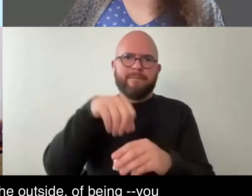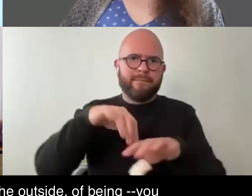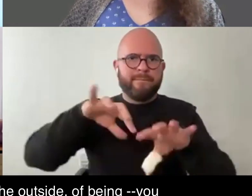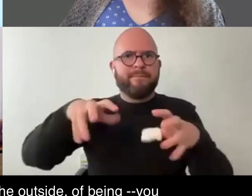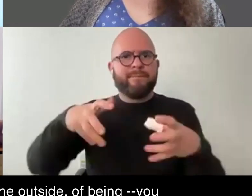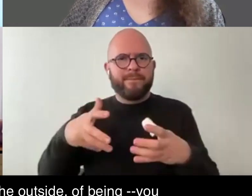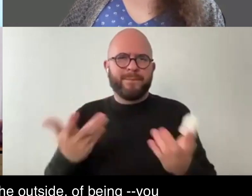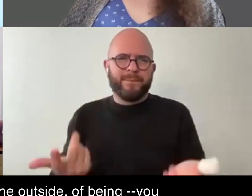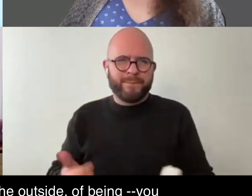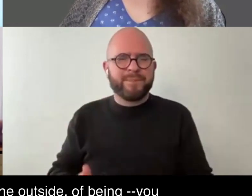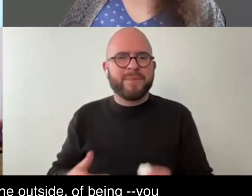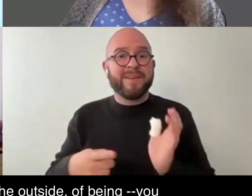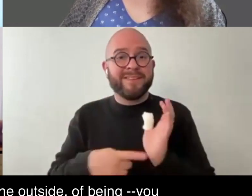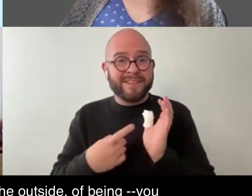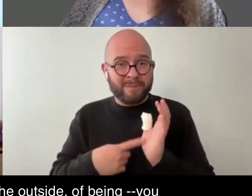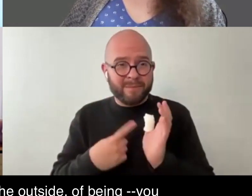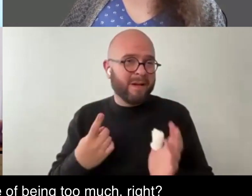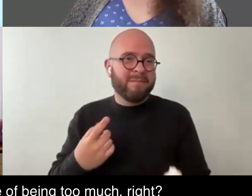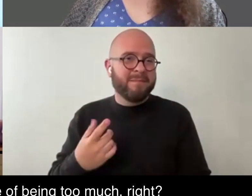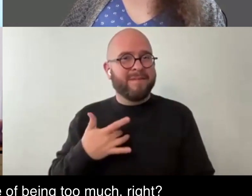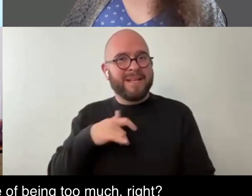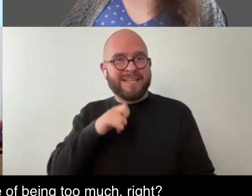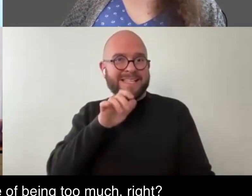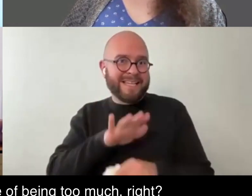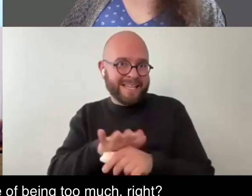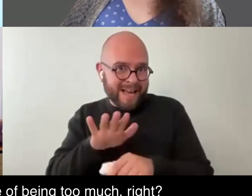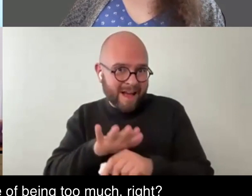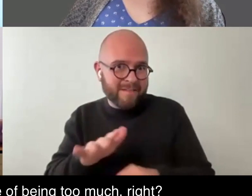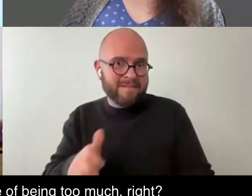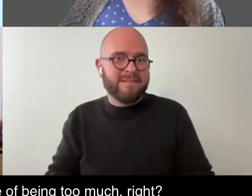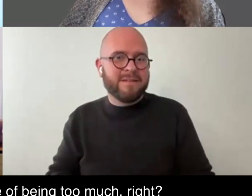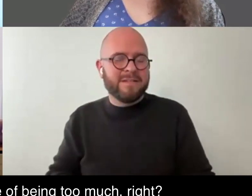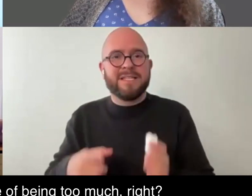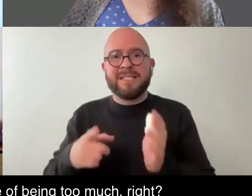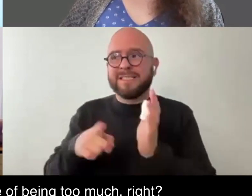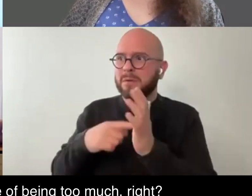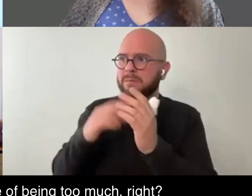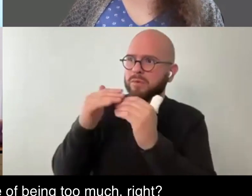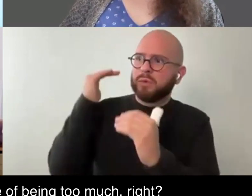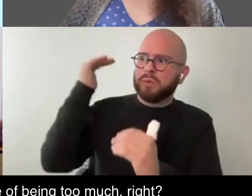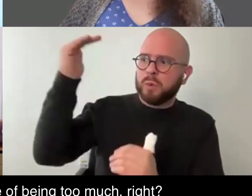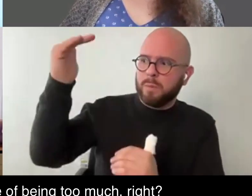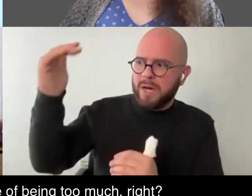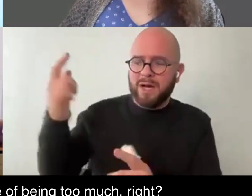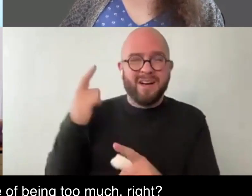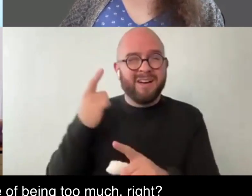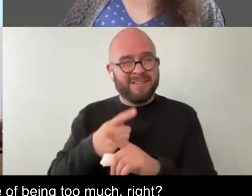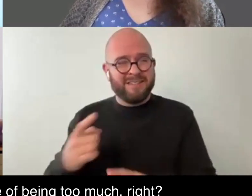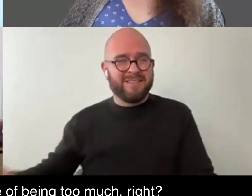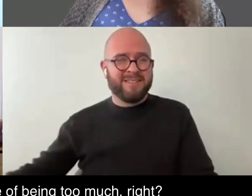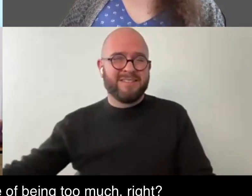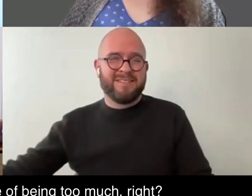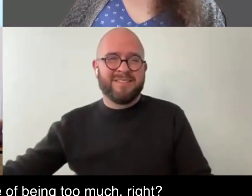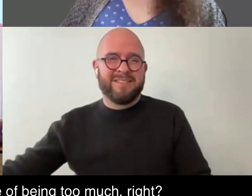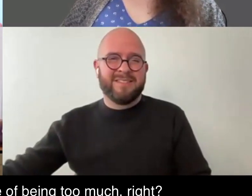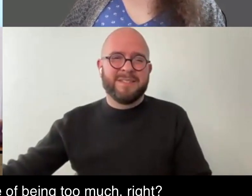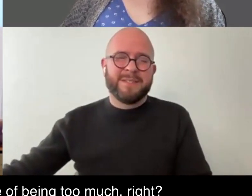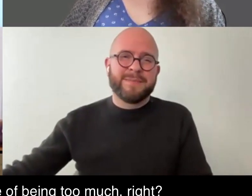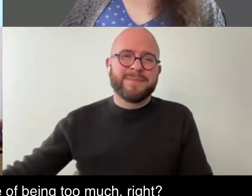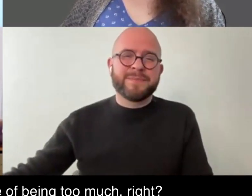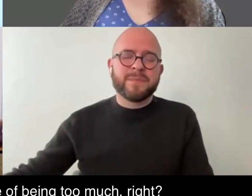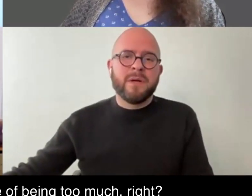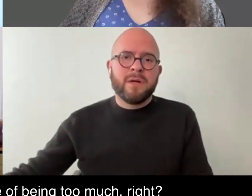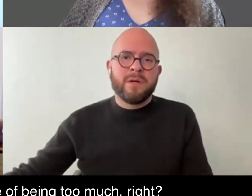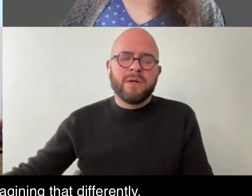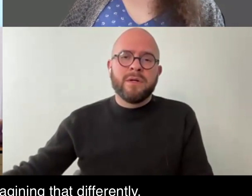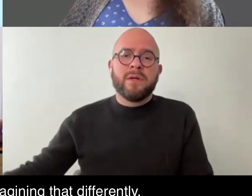sometimes it's that sense of not being enough. Sometimes it's that sense of being too much, right? My work and my writing is